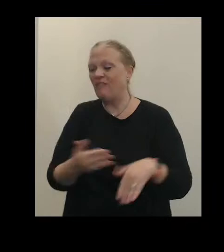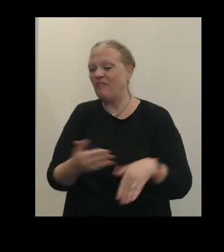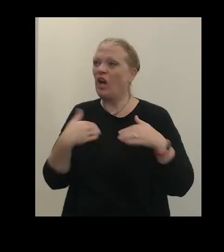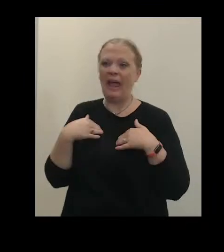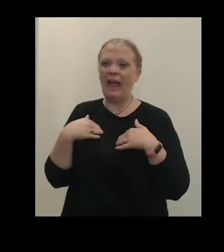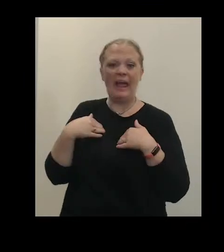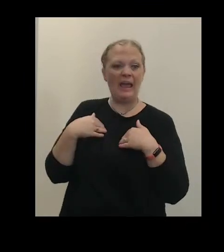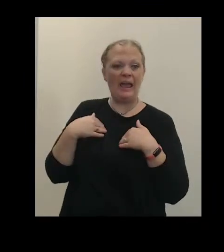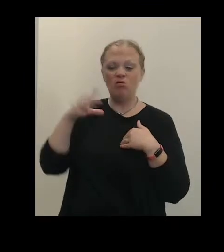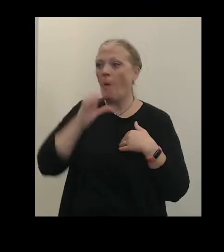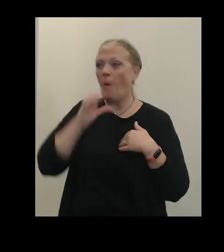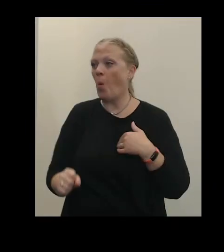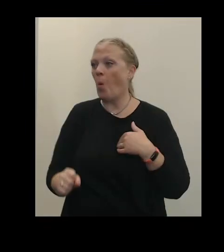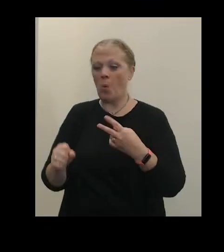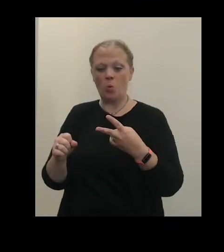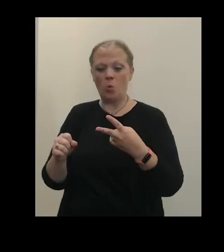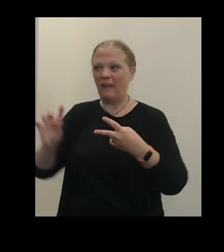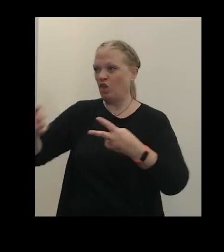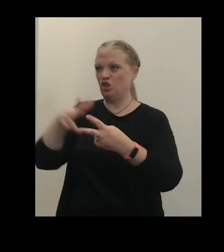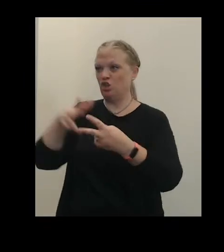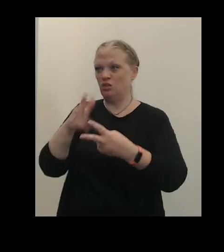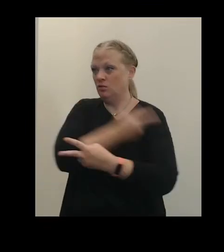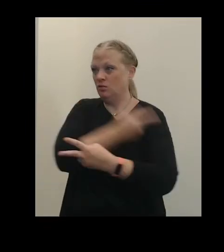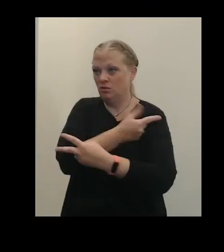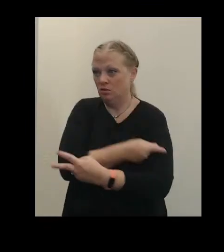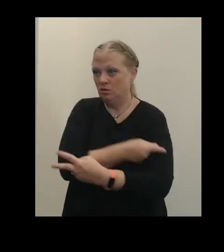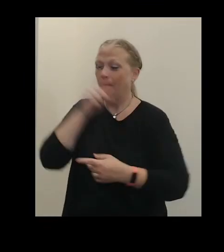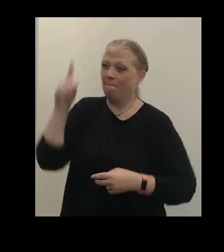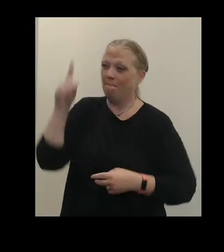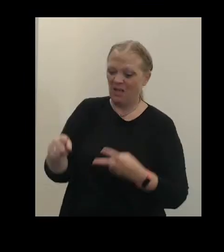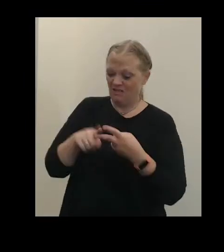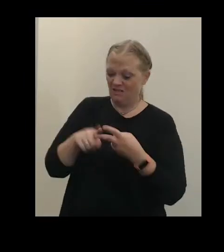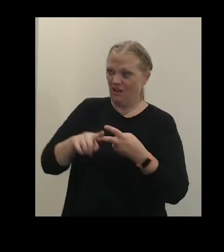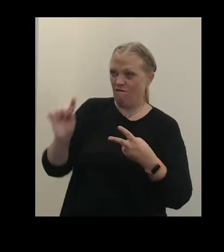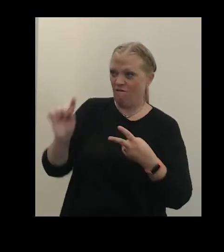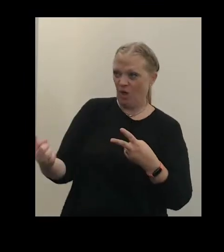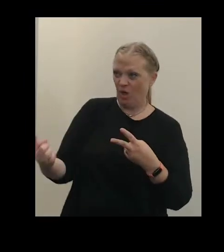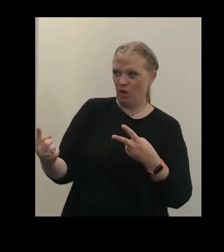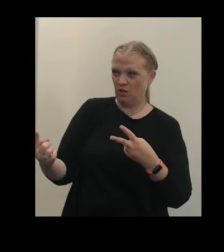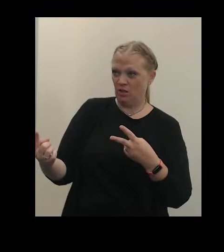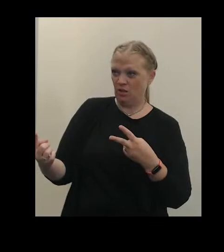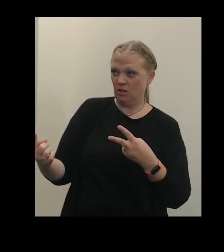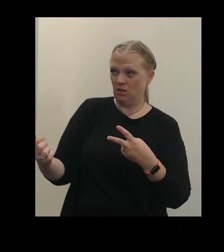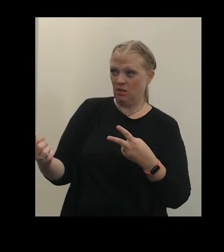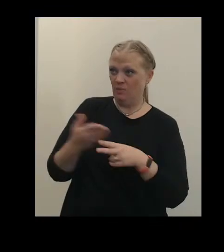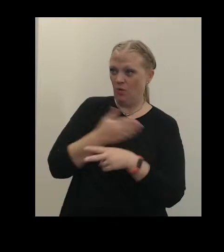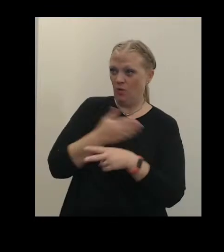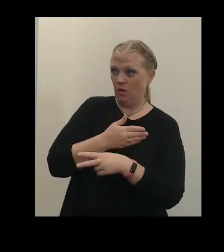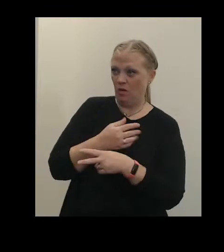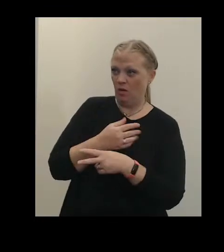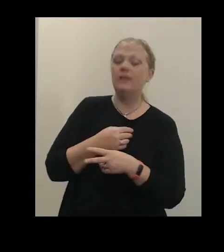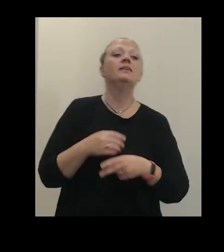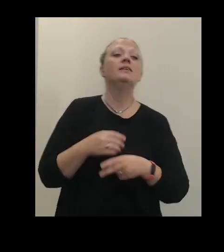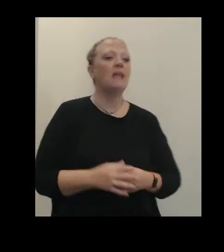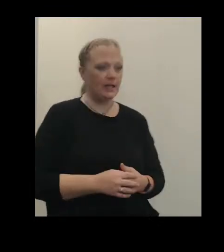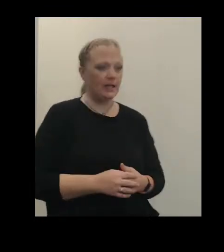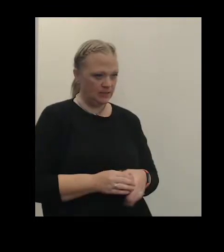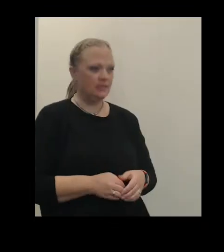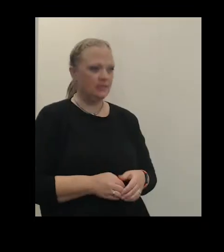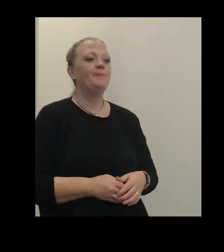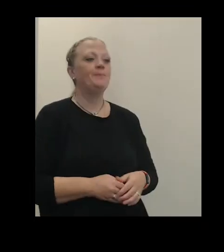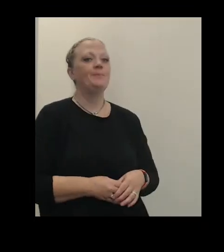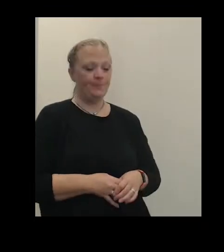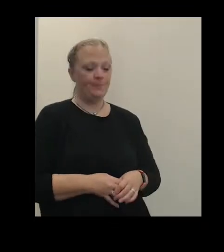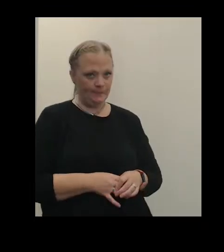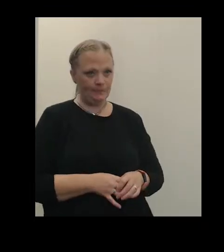anything, do they need to have the 2 shots 14 days apart? Yes. 21 days apart. Yes. So